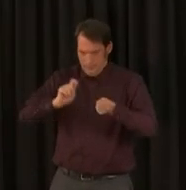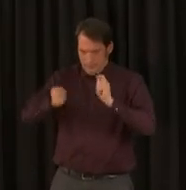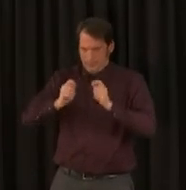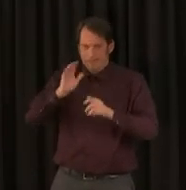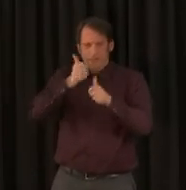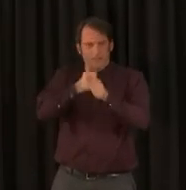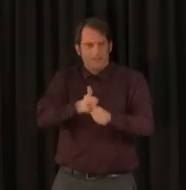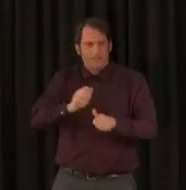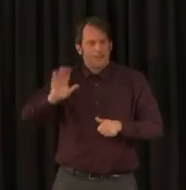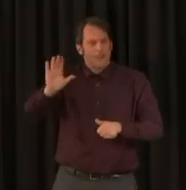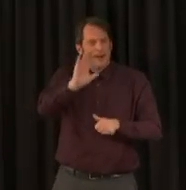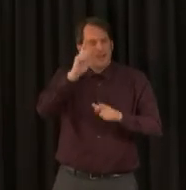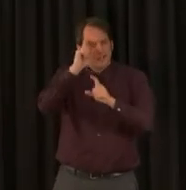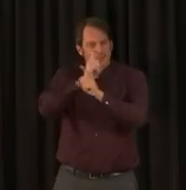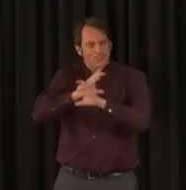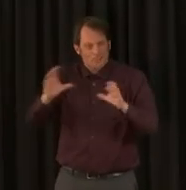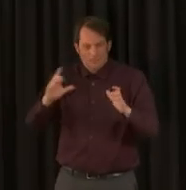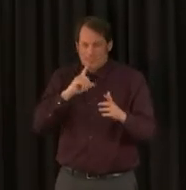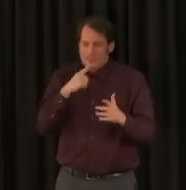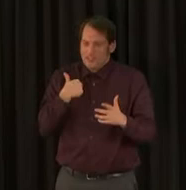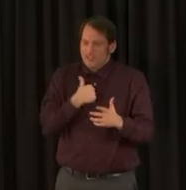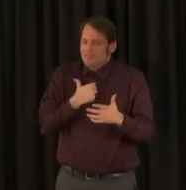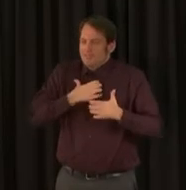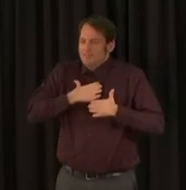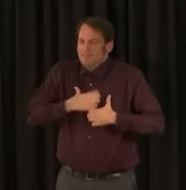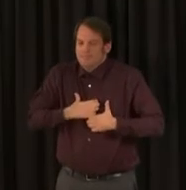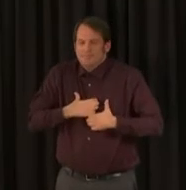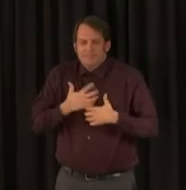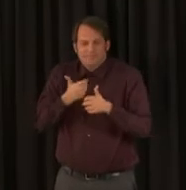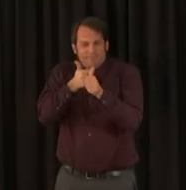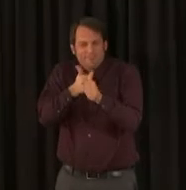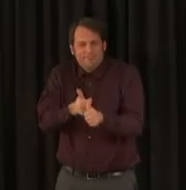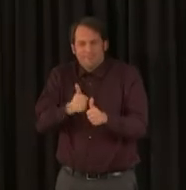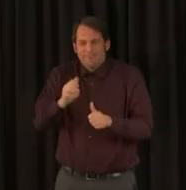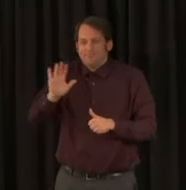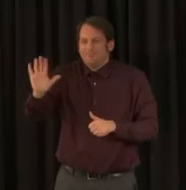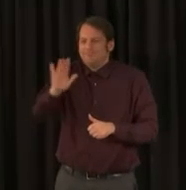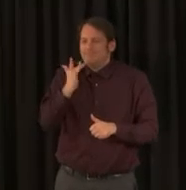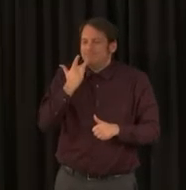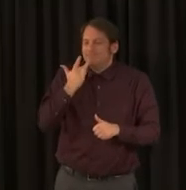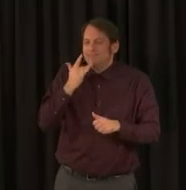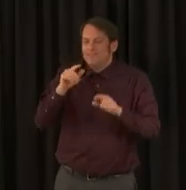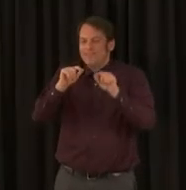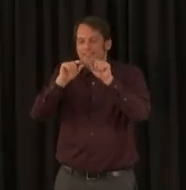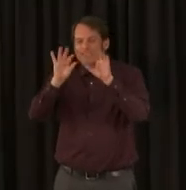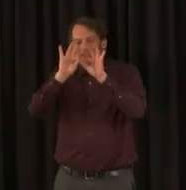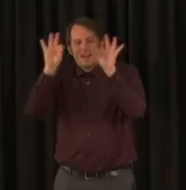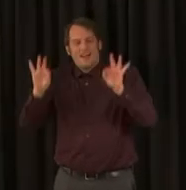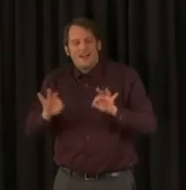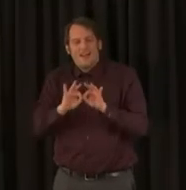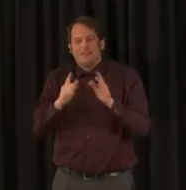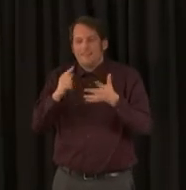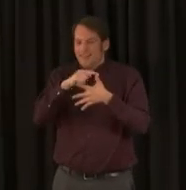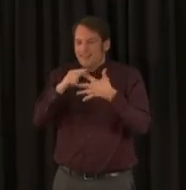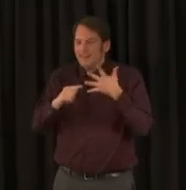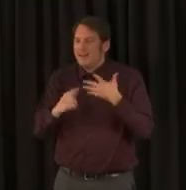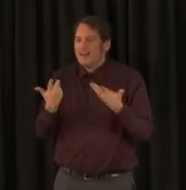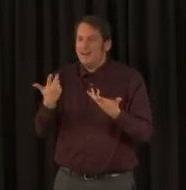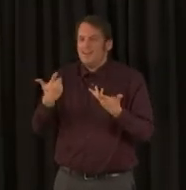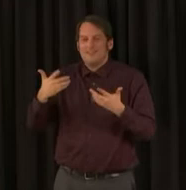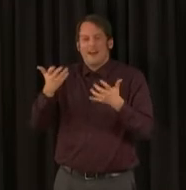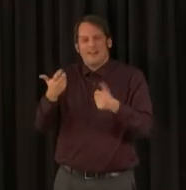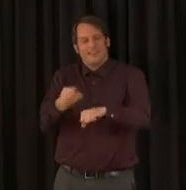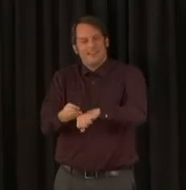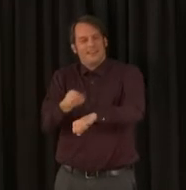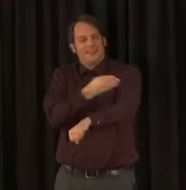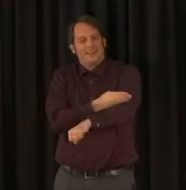passion into everyone's life and art. We basically